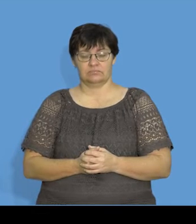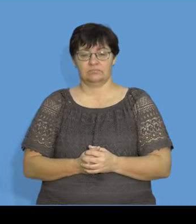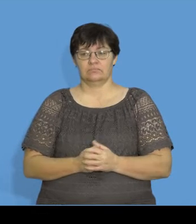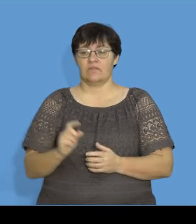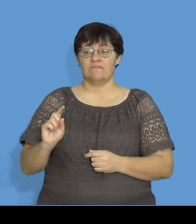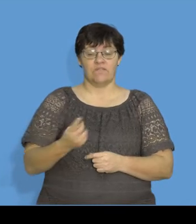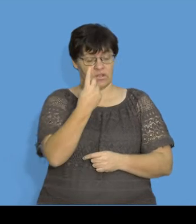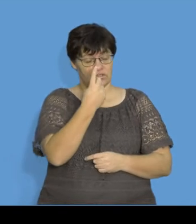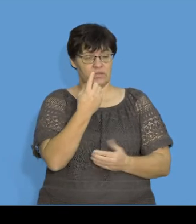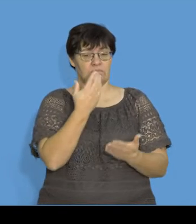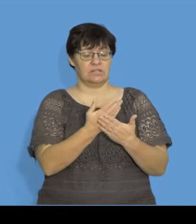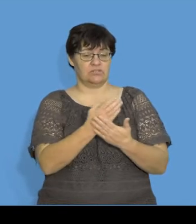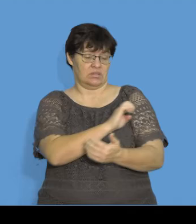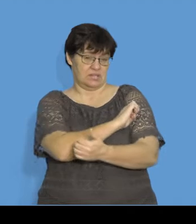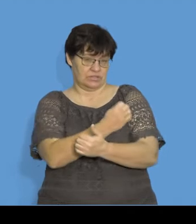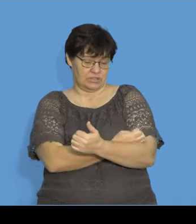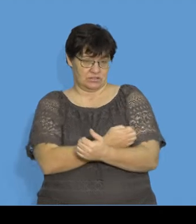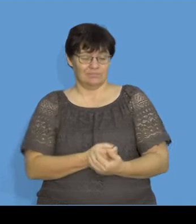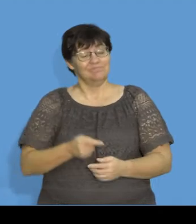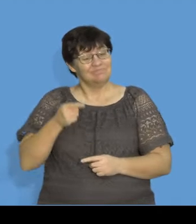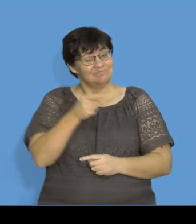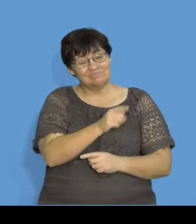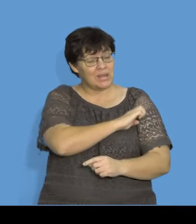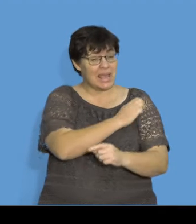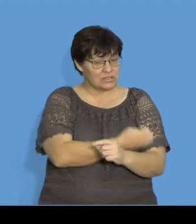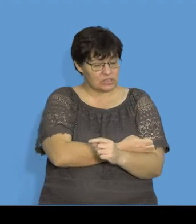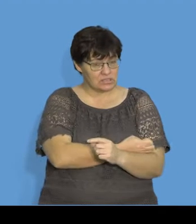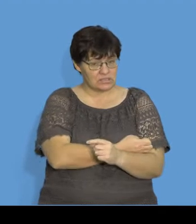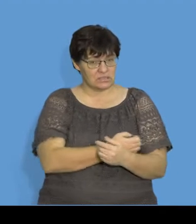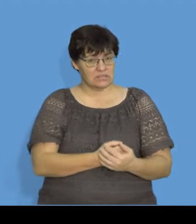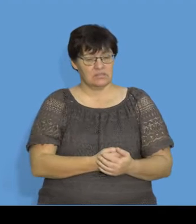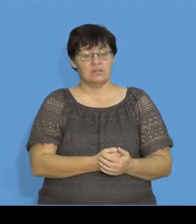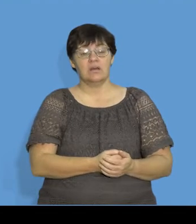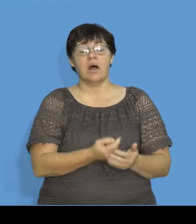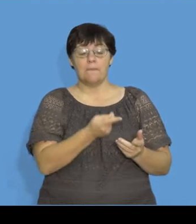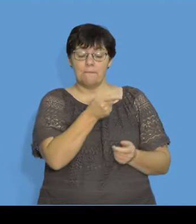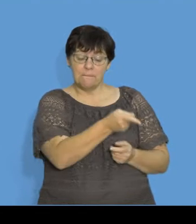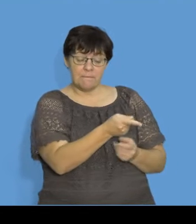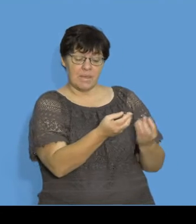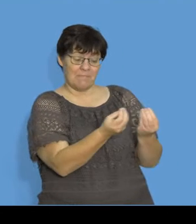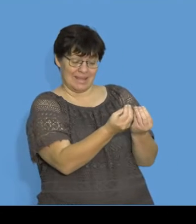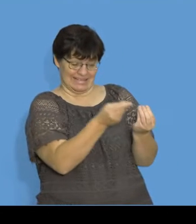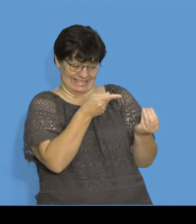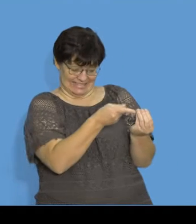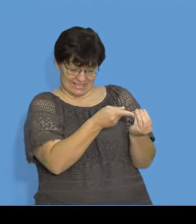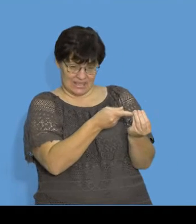First one is potential energy. Now, this is an energy that an object possesses due to its